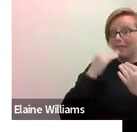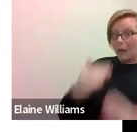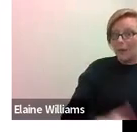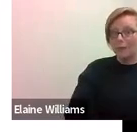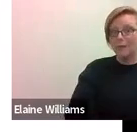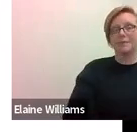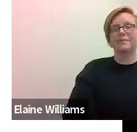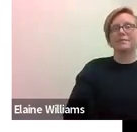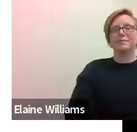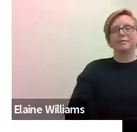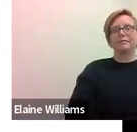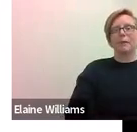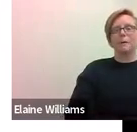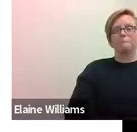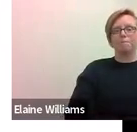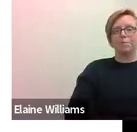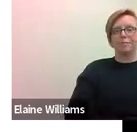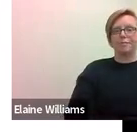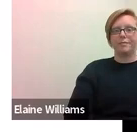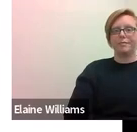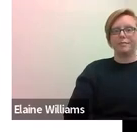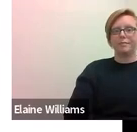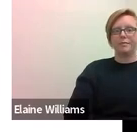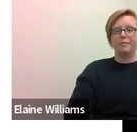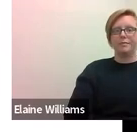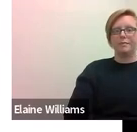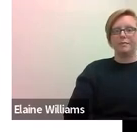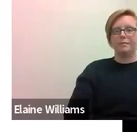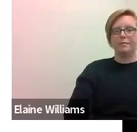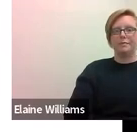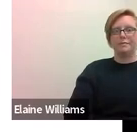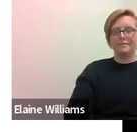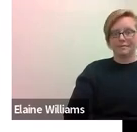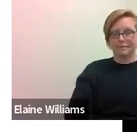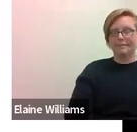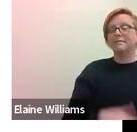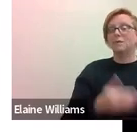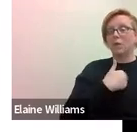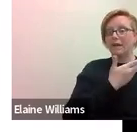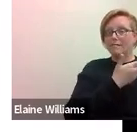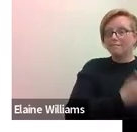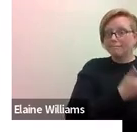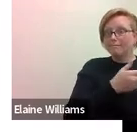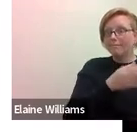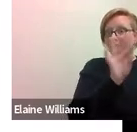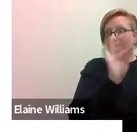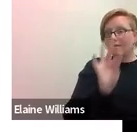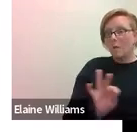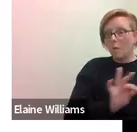All right. So we have this form here